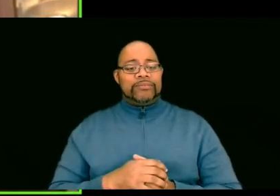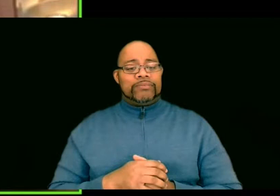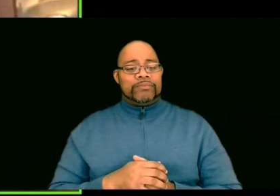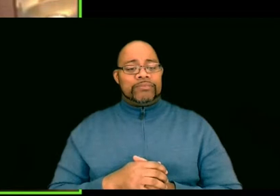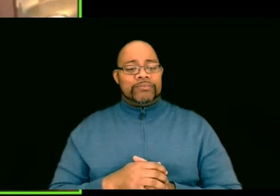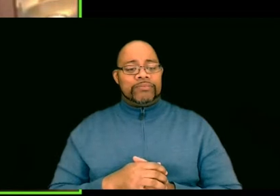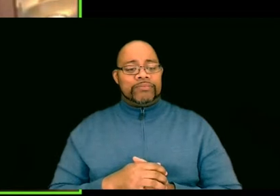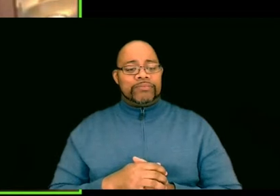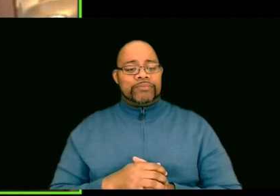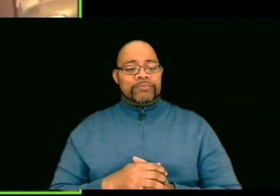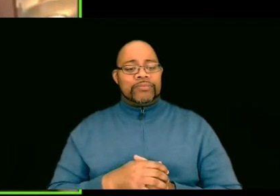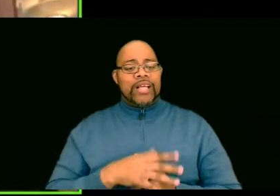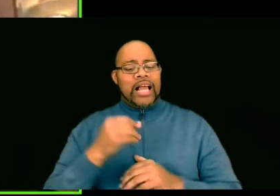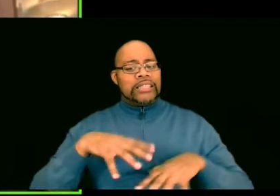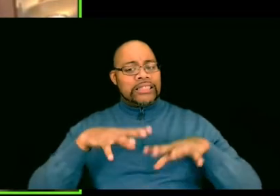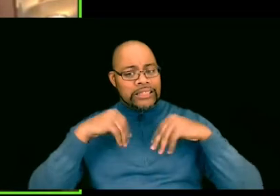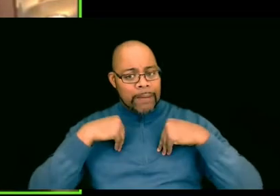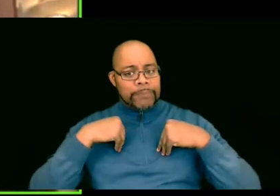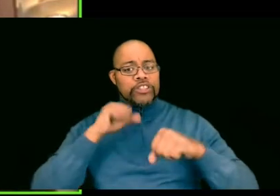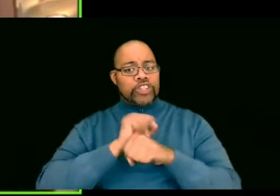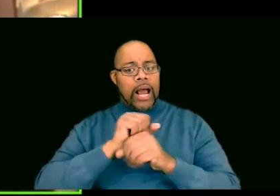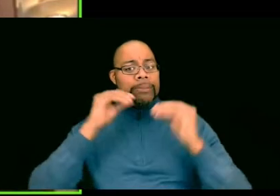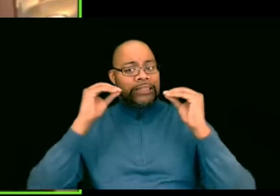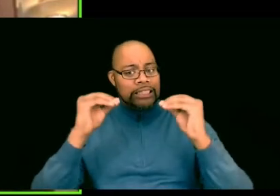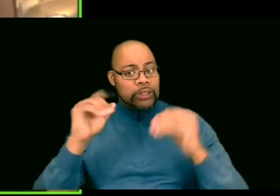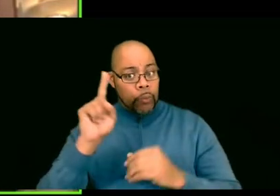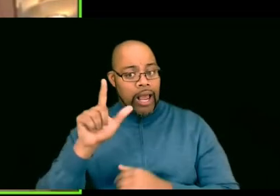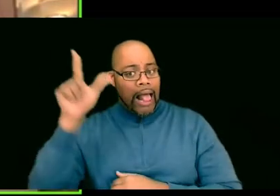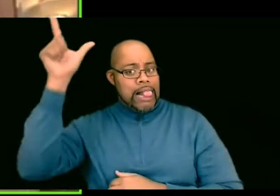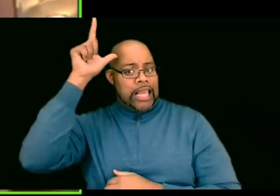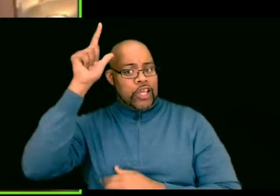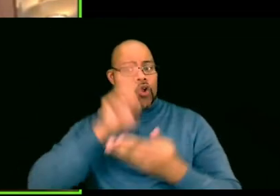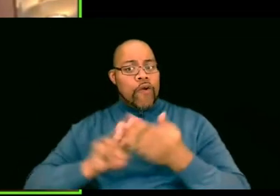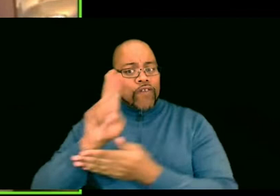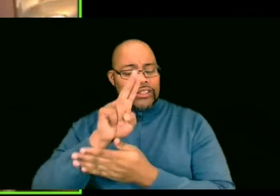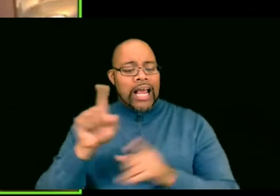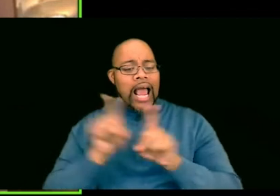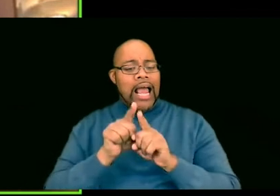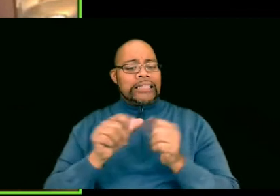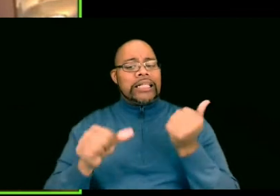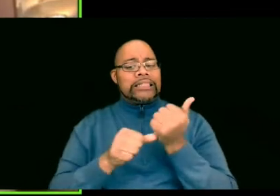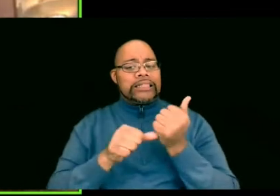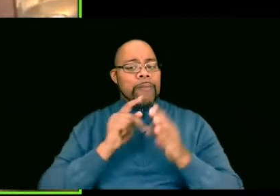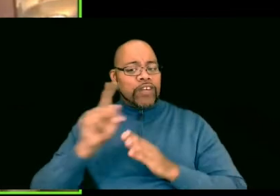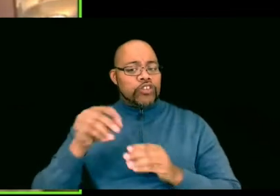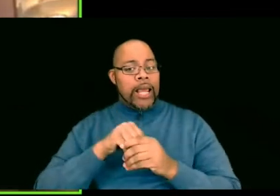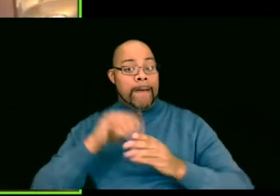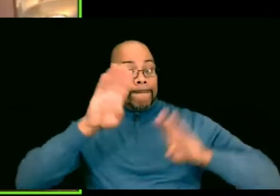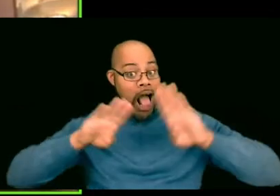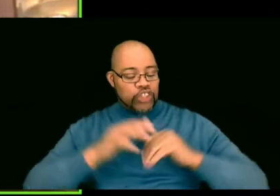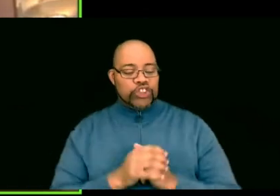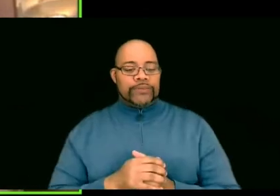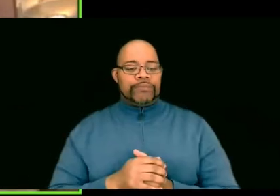winning my PhD and taking a job teaching at Lincoln University as an assistant professor